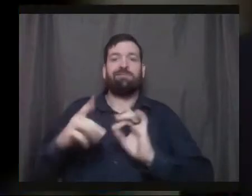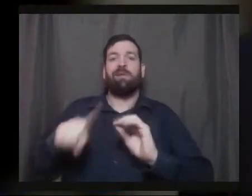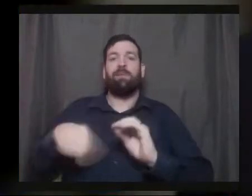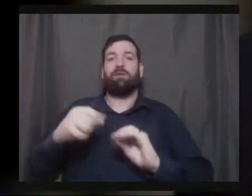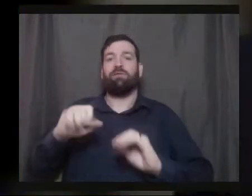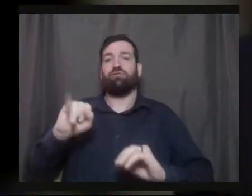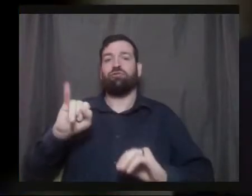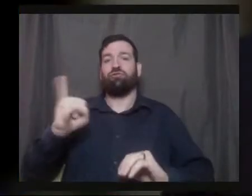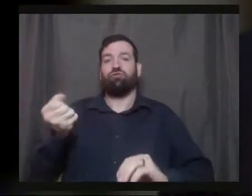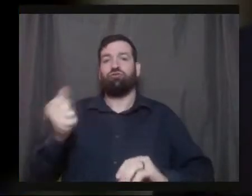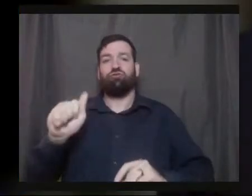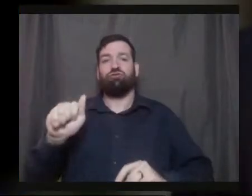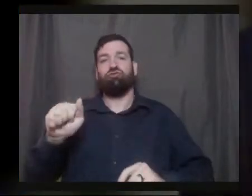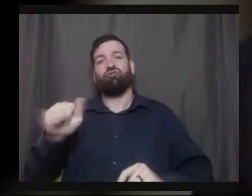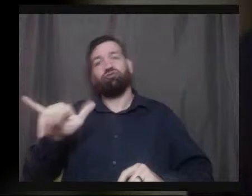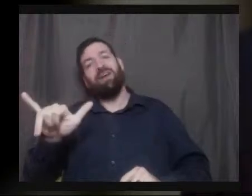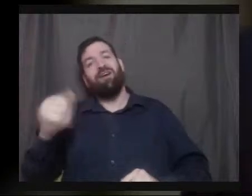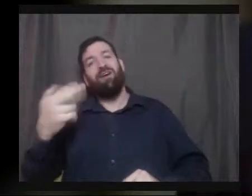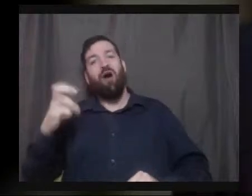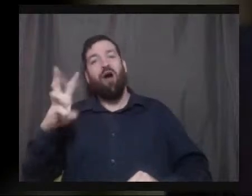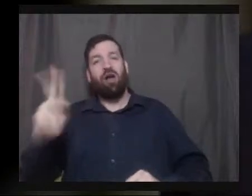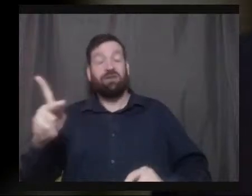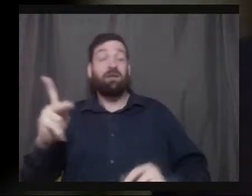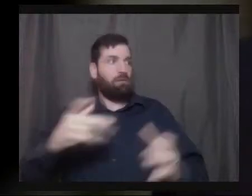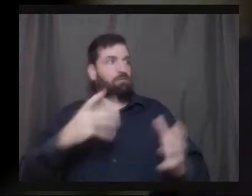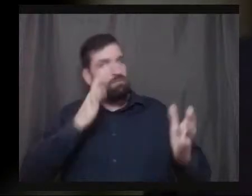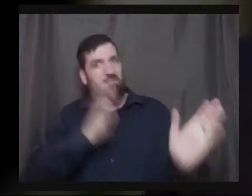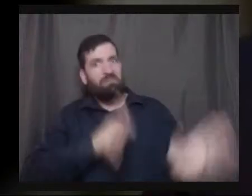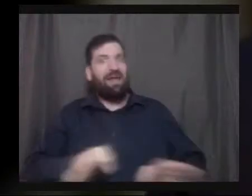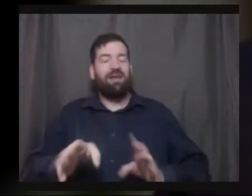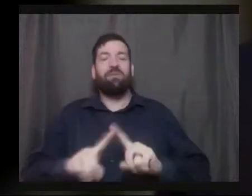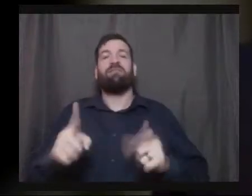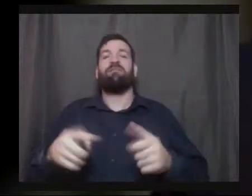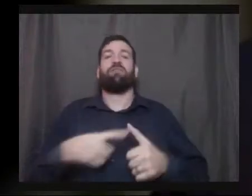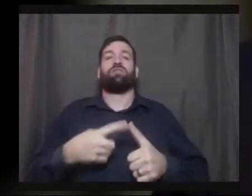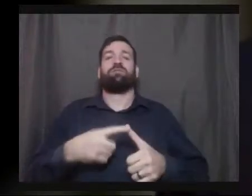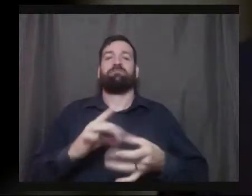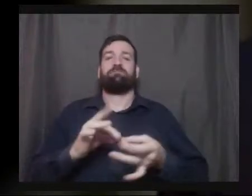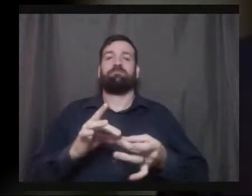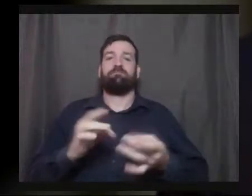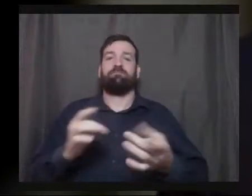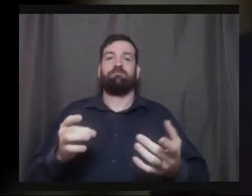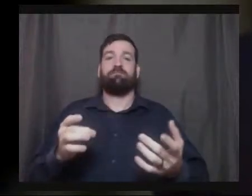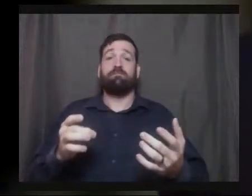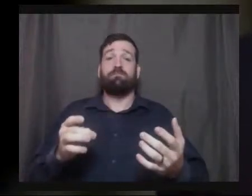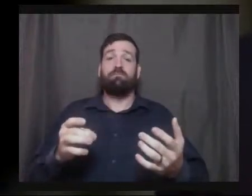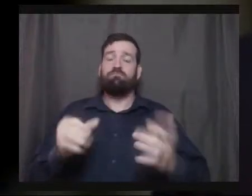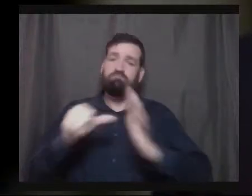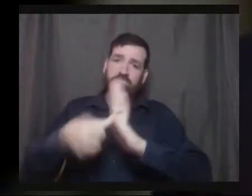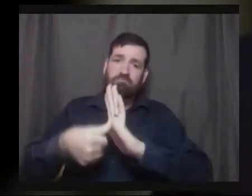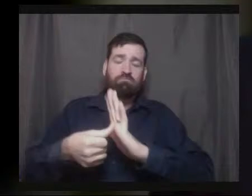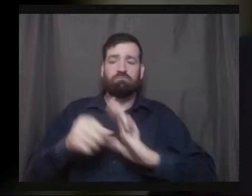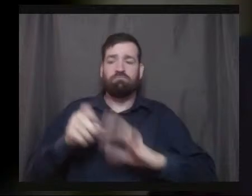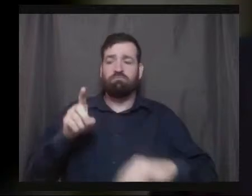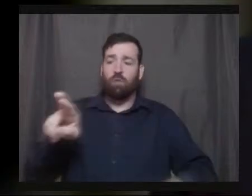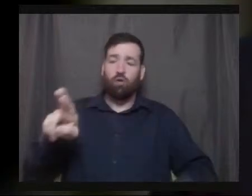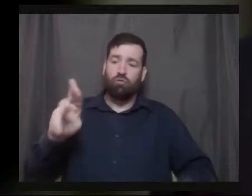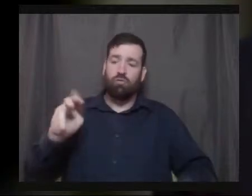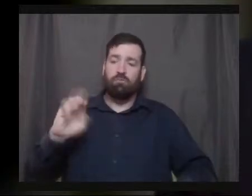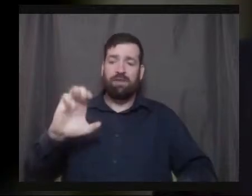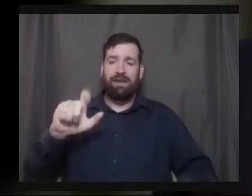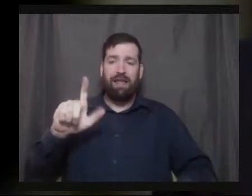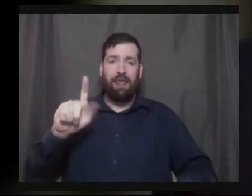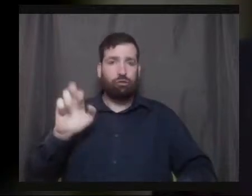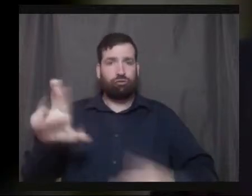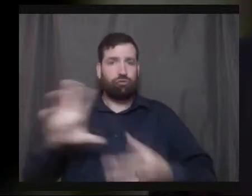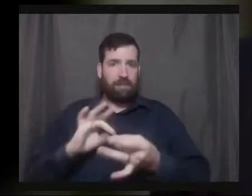I was going to, but I'll start off by also just reiterating what Dr. McAllister said. Thank